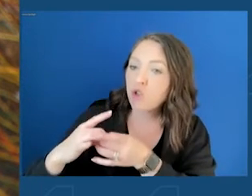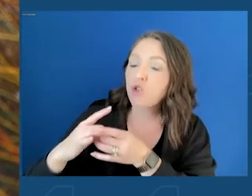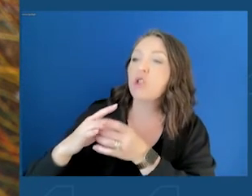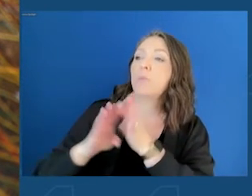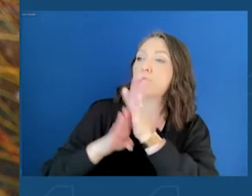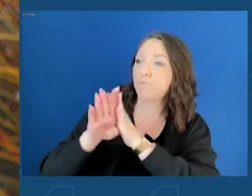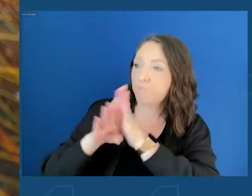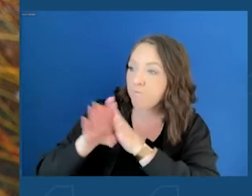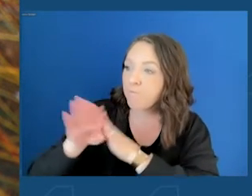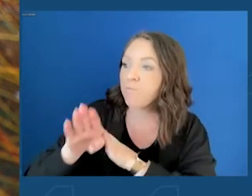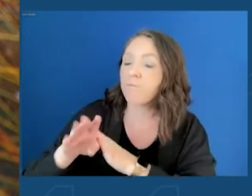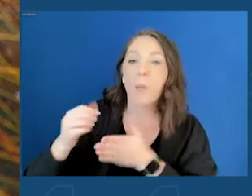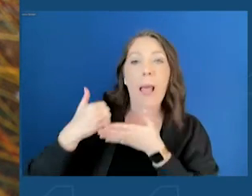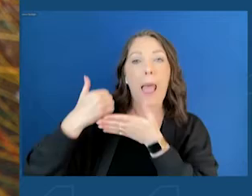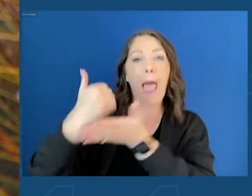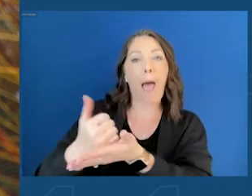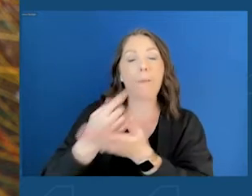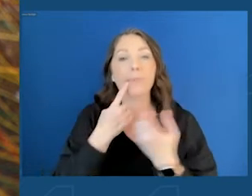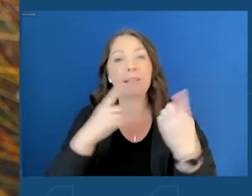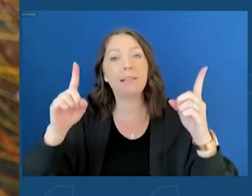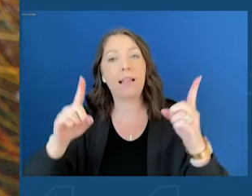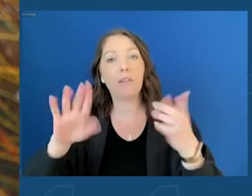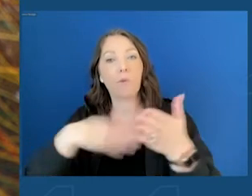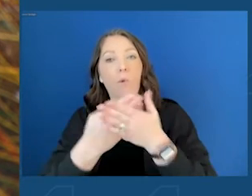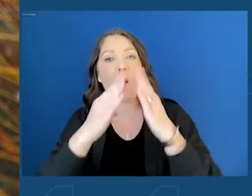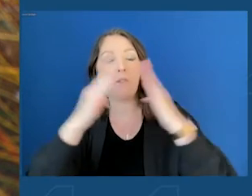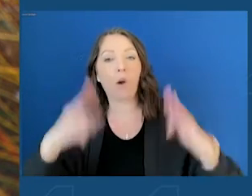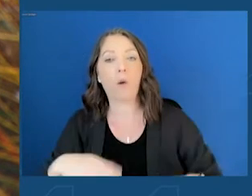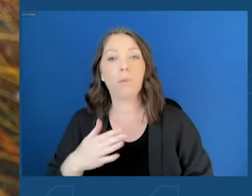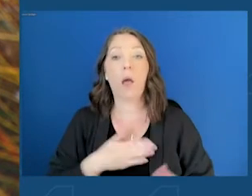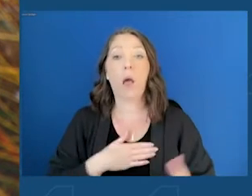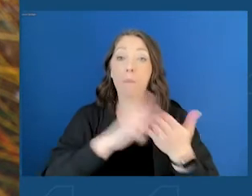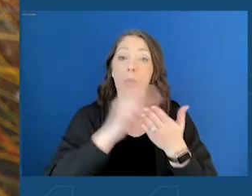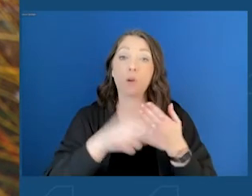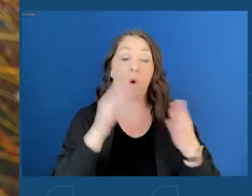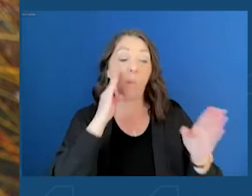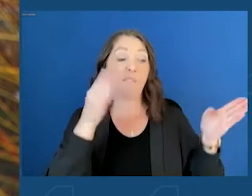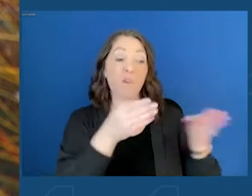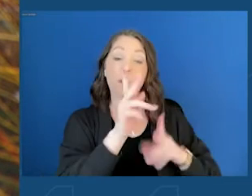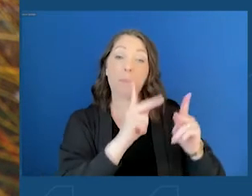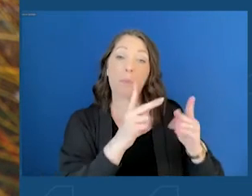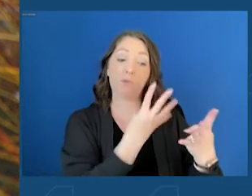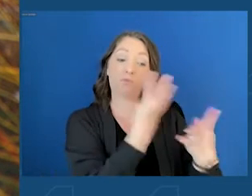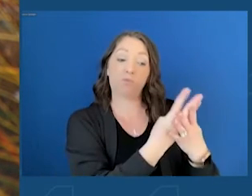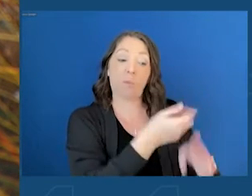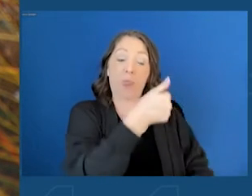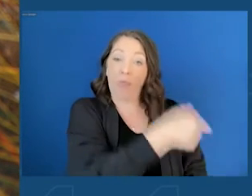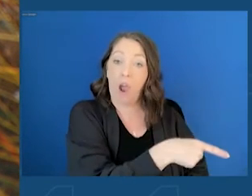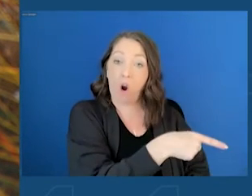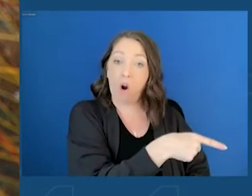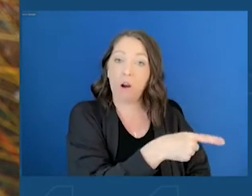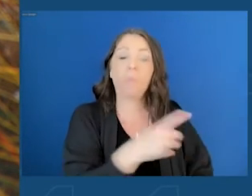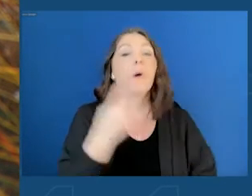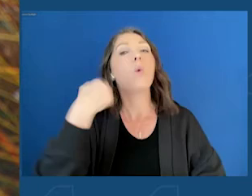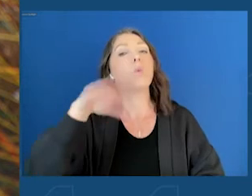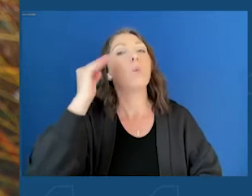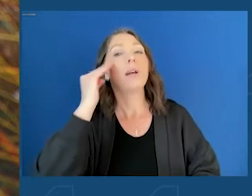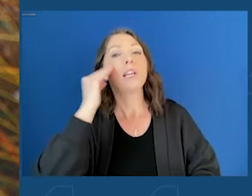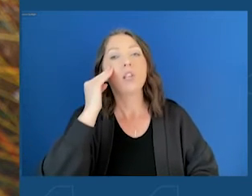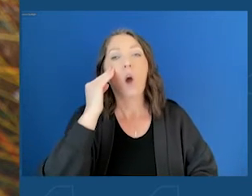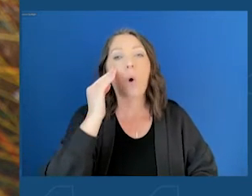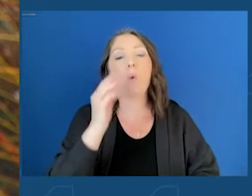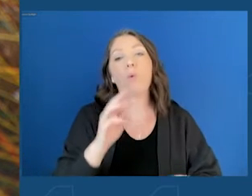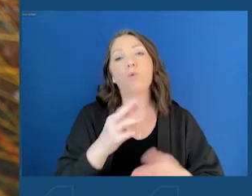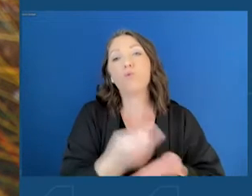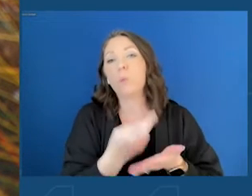return home. While my program focuses on those behind bars, we know that true rehabilitation doesn't end at the jail gates. Too